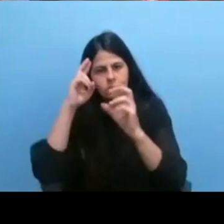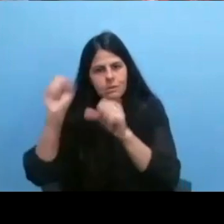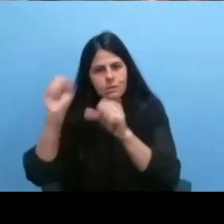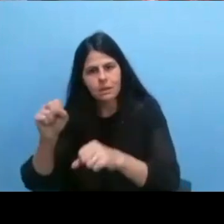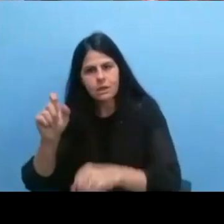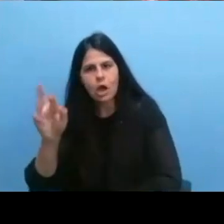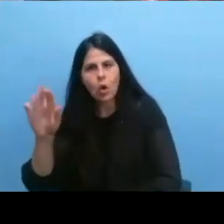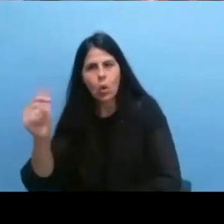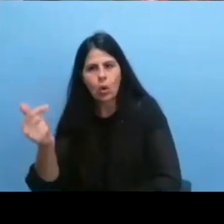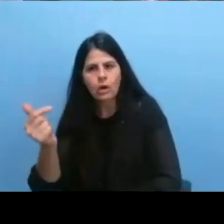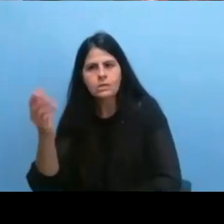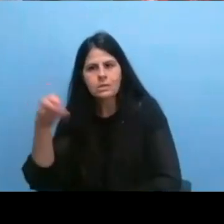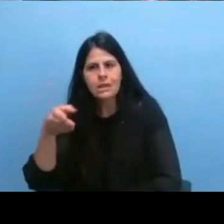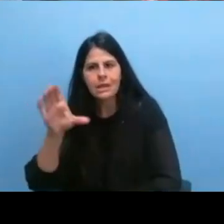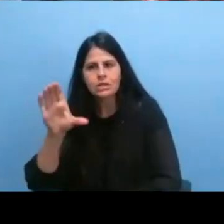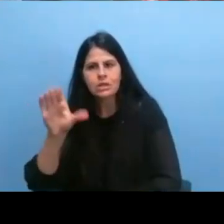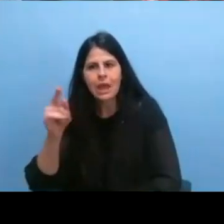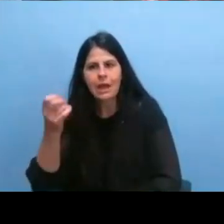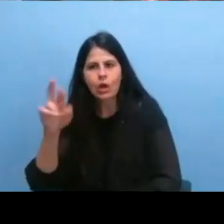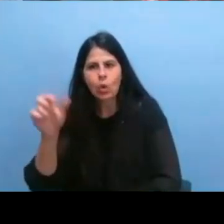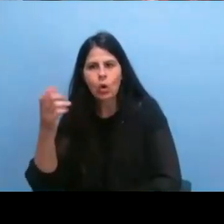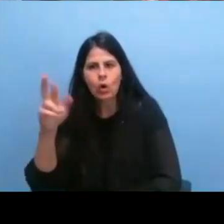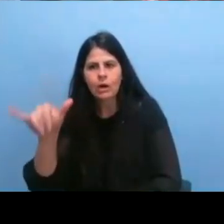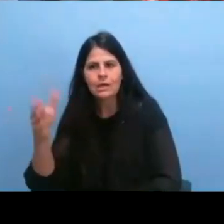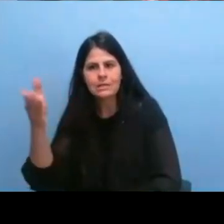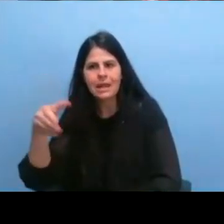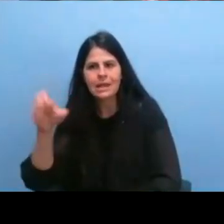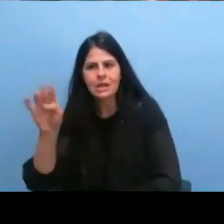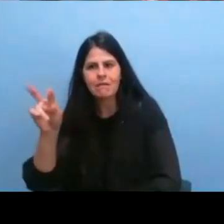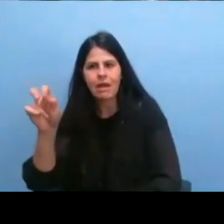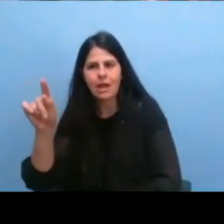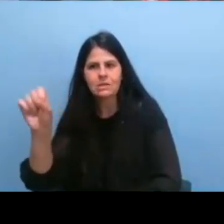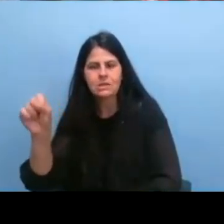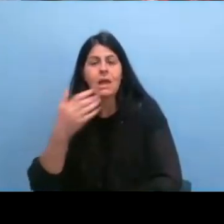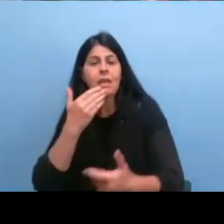respectability.org/category/events. Thank you everybody for being here today. I look forward to working with